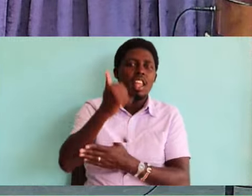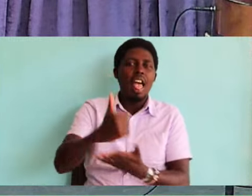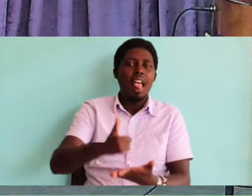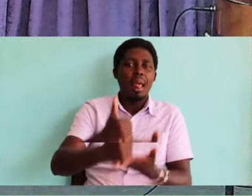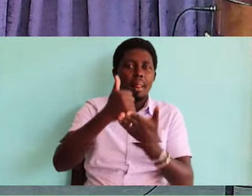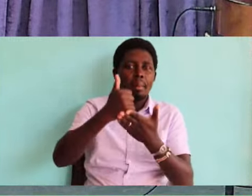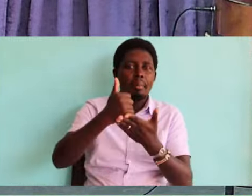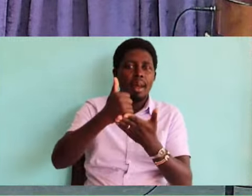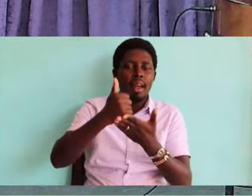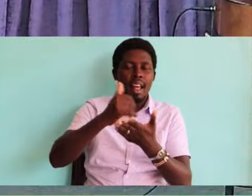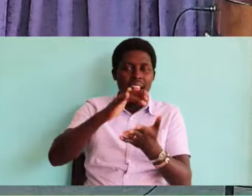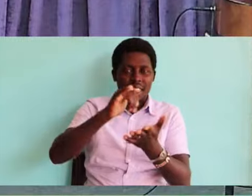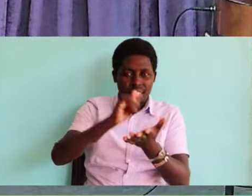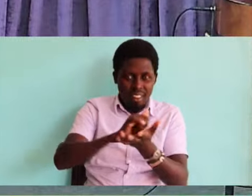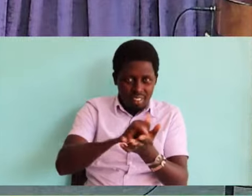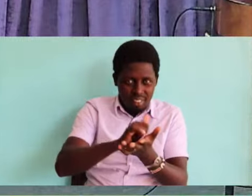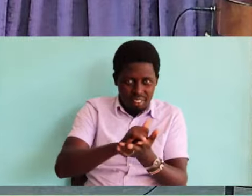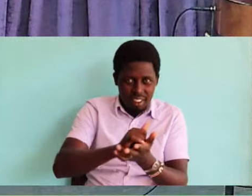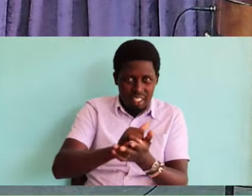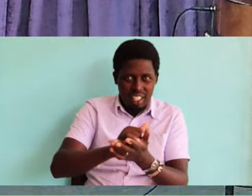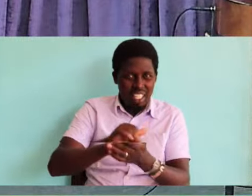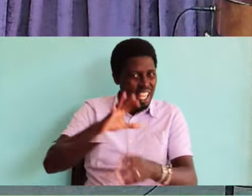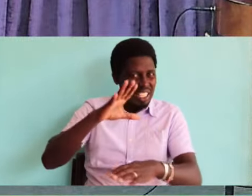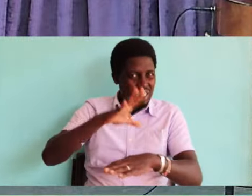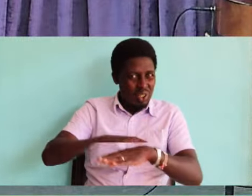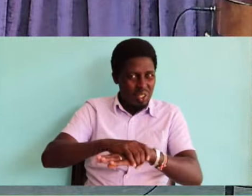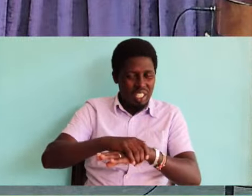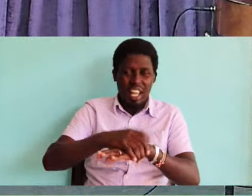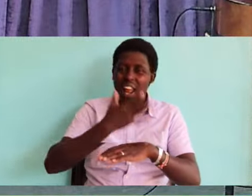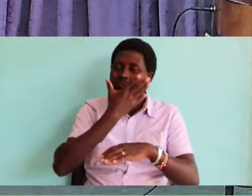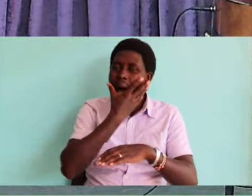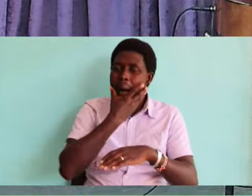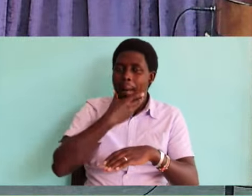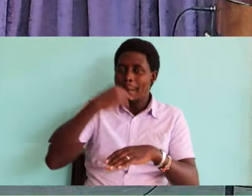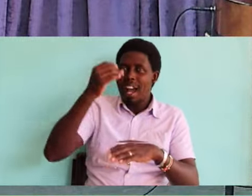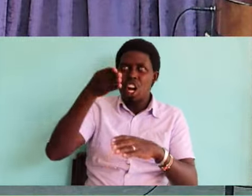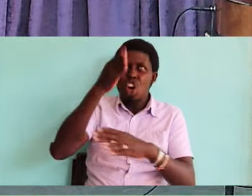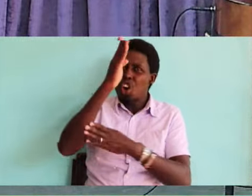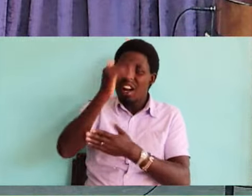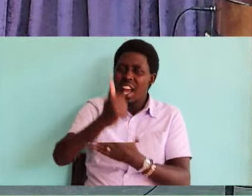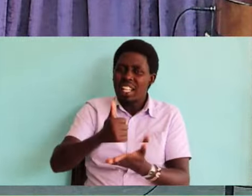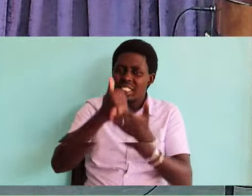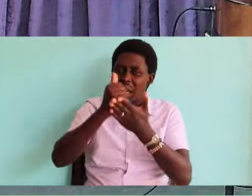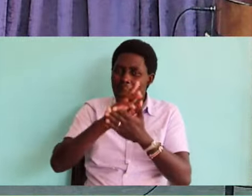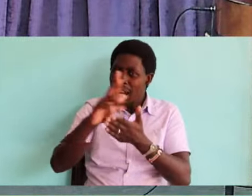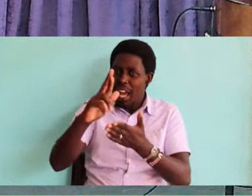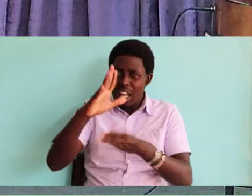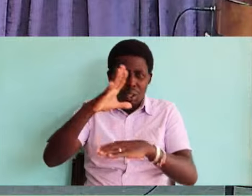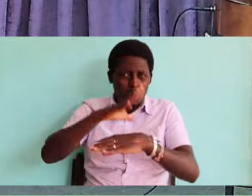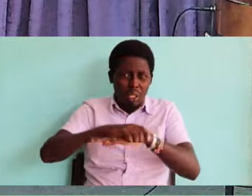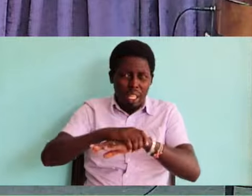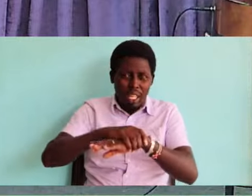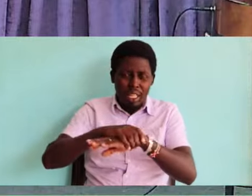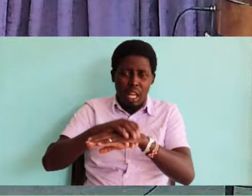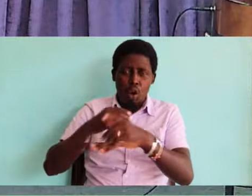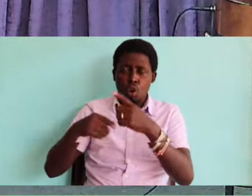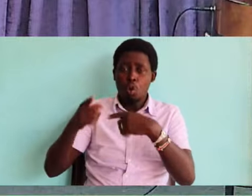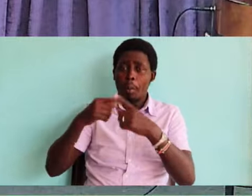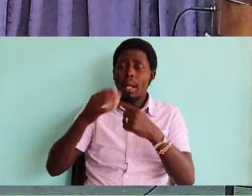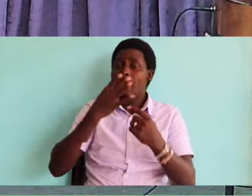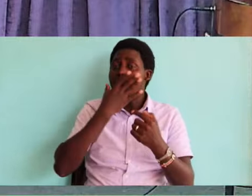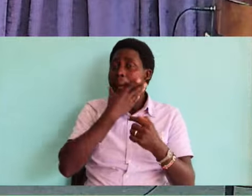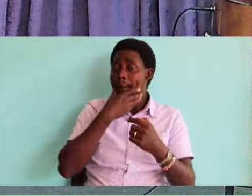that I have this man, or God has helped me to bring forth this man.